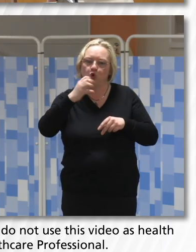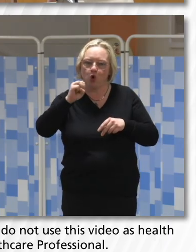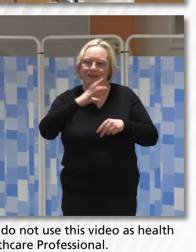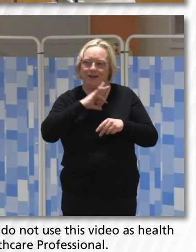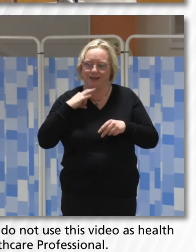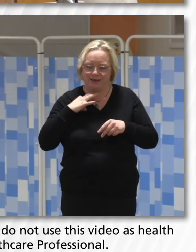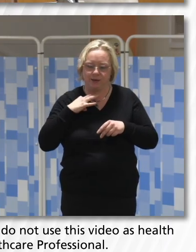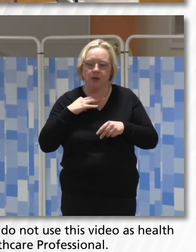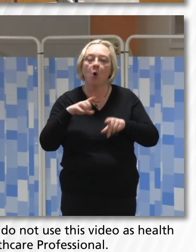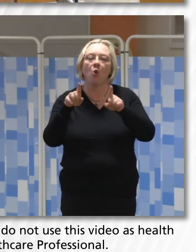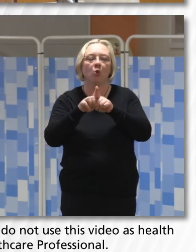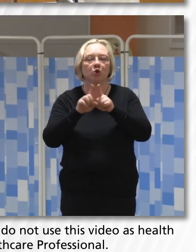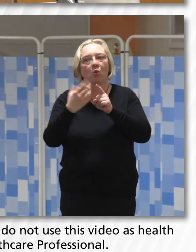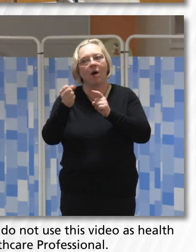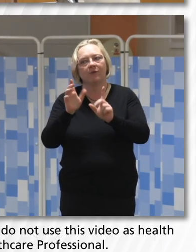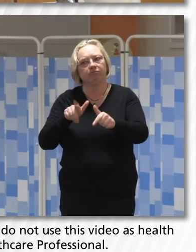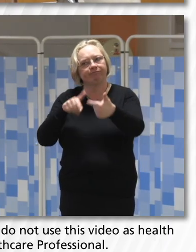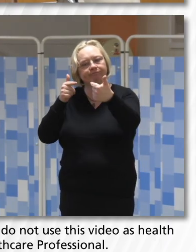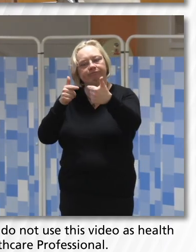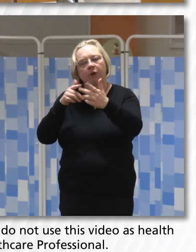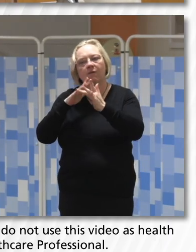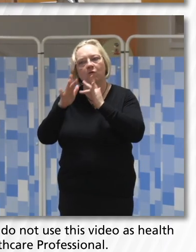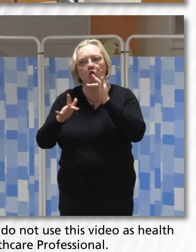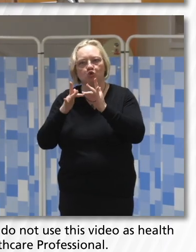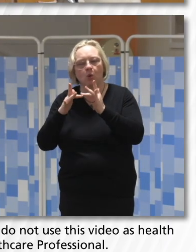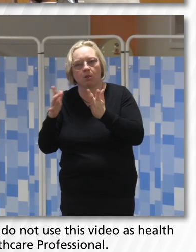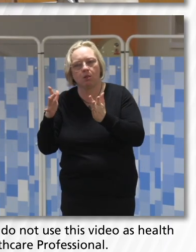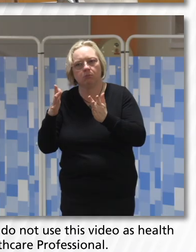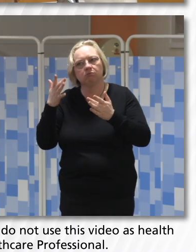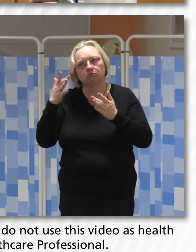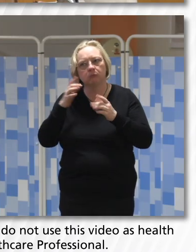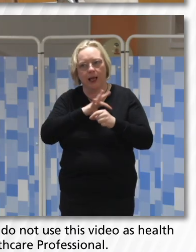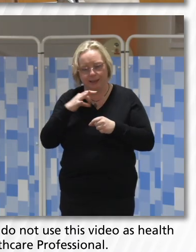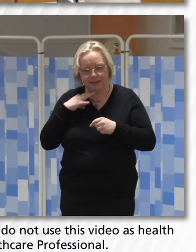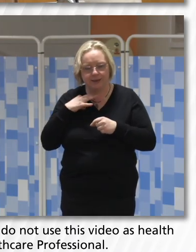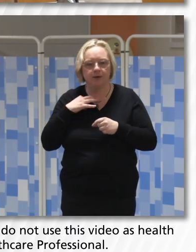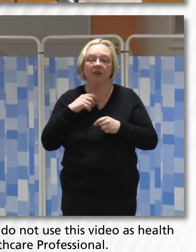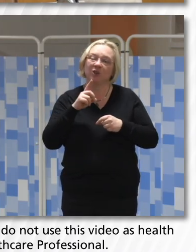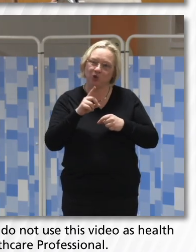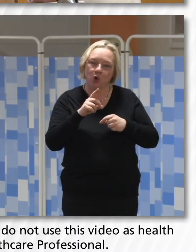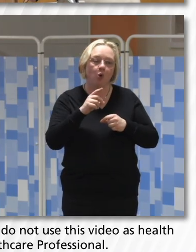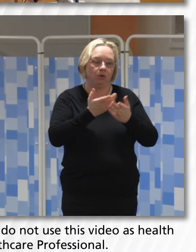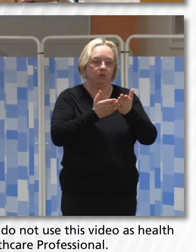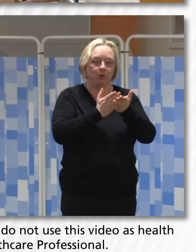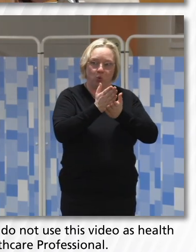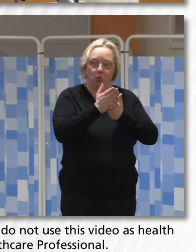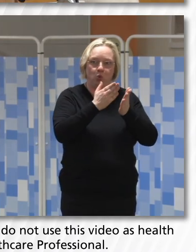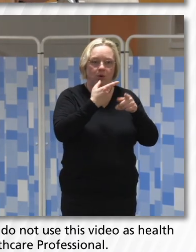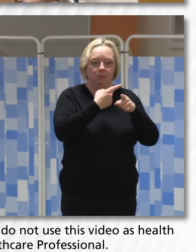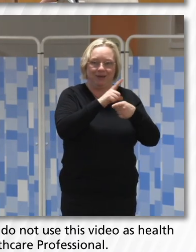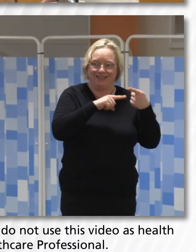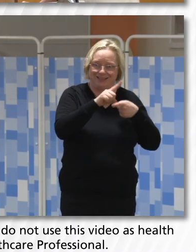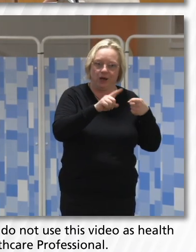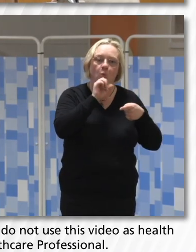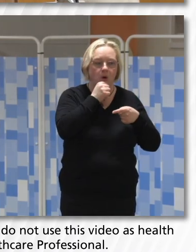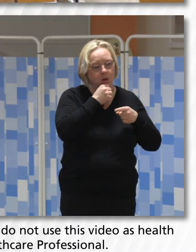virtual clinic. So if anybody rings up during the week and they're having a problem, or we've got a new referral, we're not sure what to do, we can discuss that with